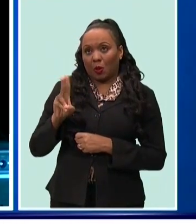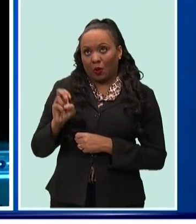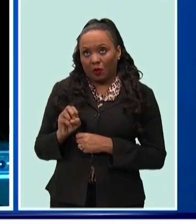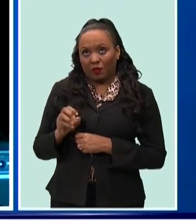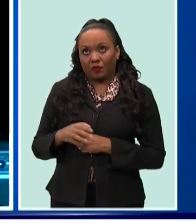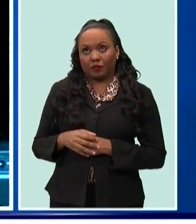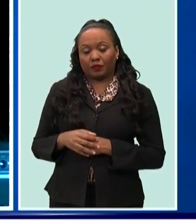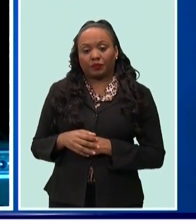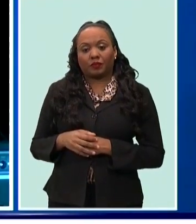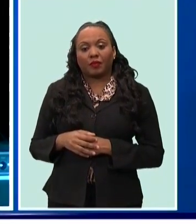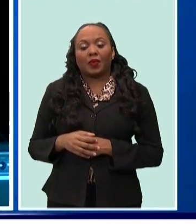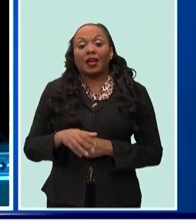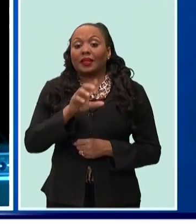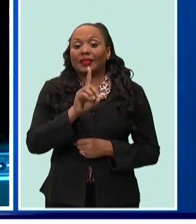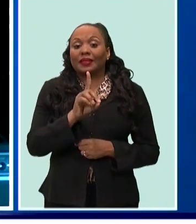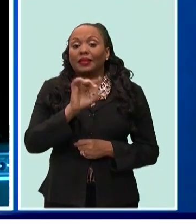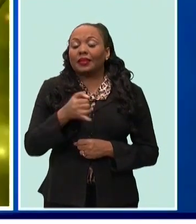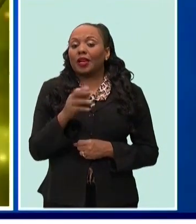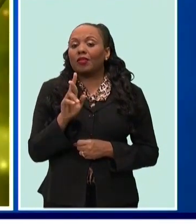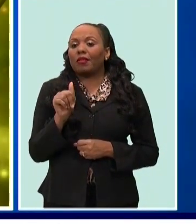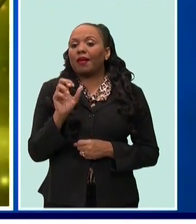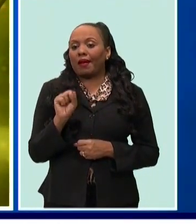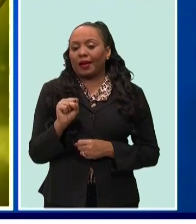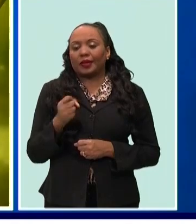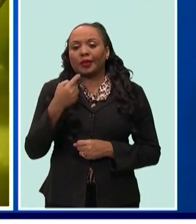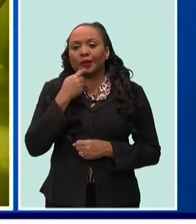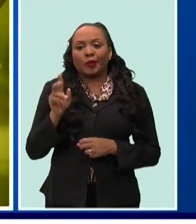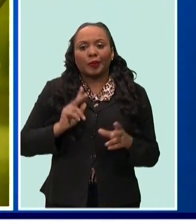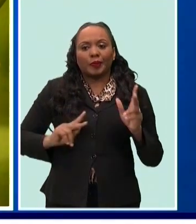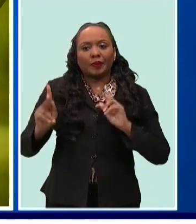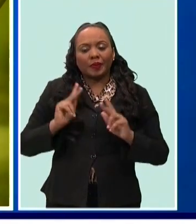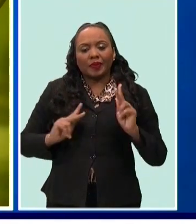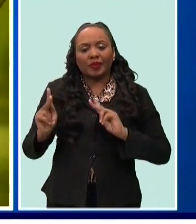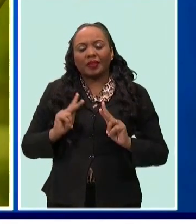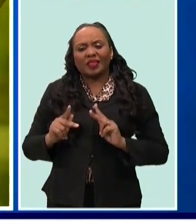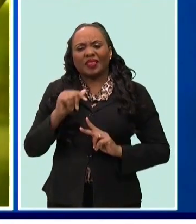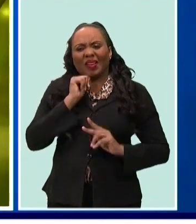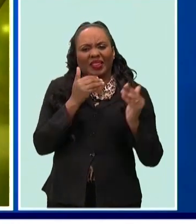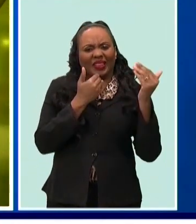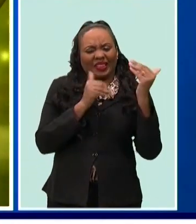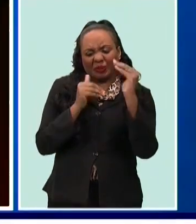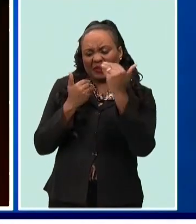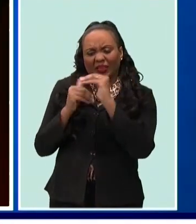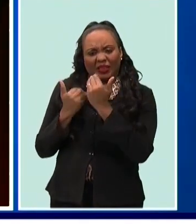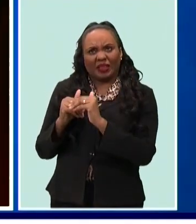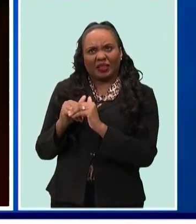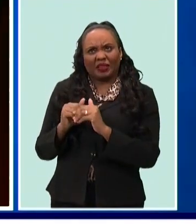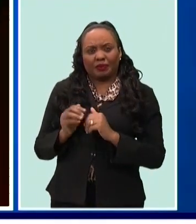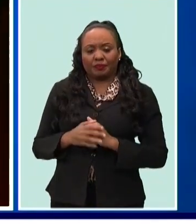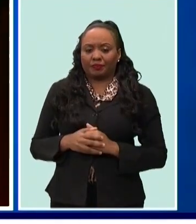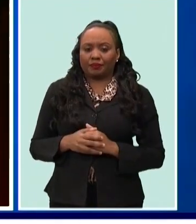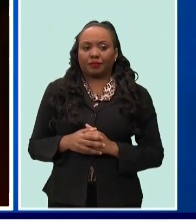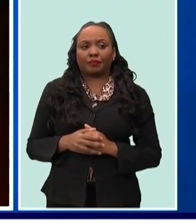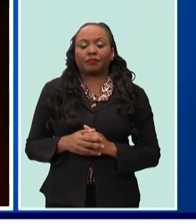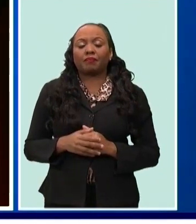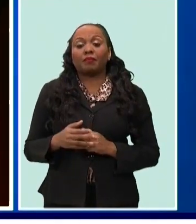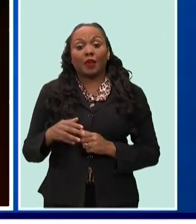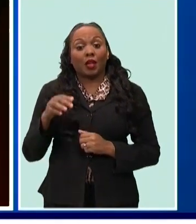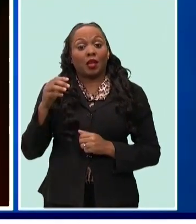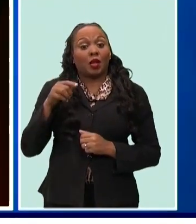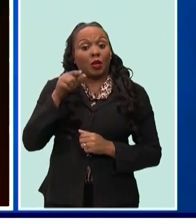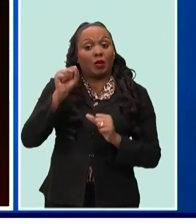joined the launch for the 2019 show. Told artists they are not limited to Bashment alone. Artists, you can submit